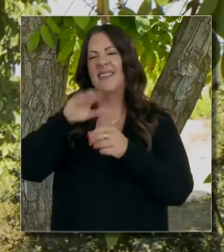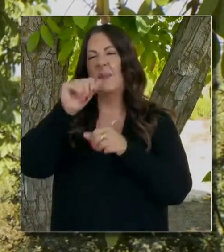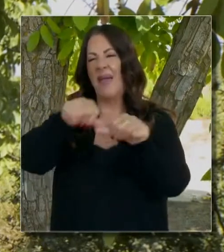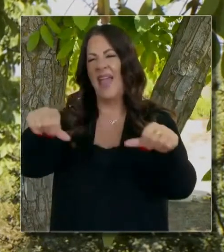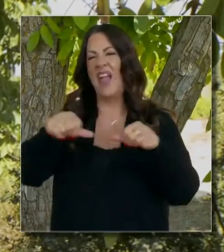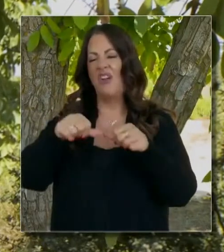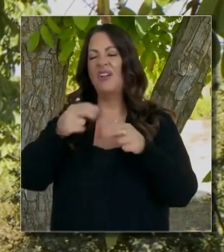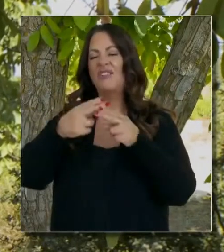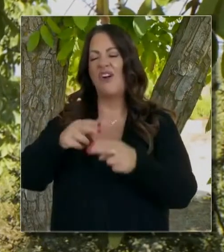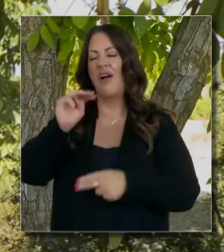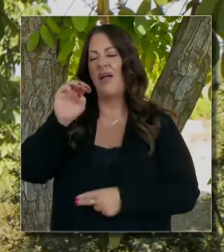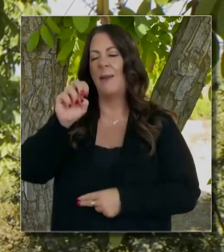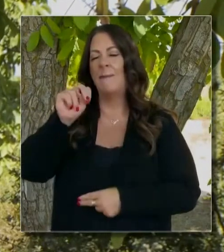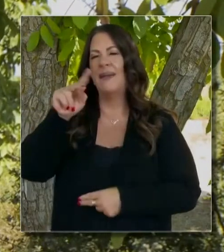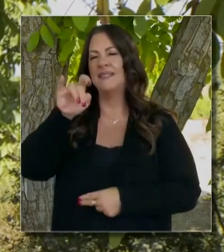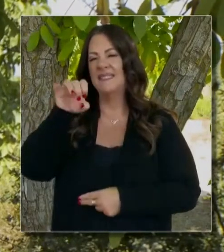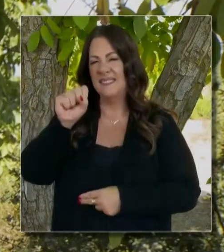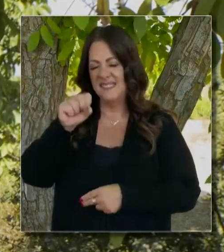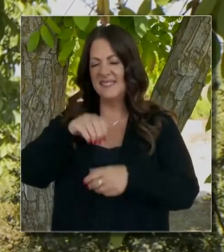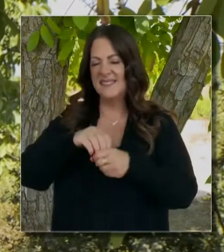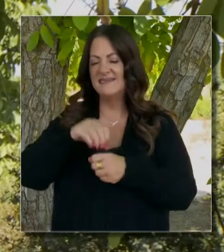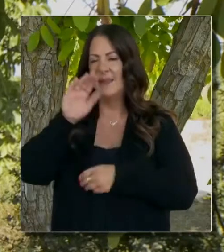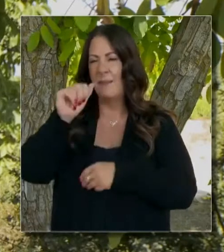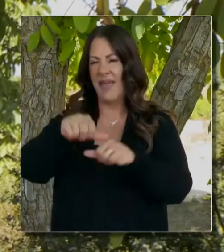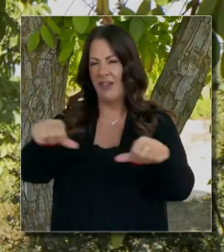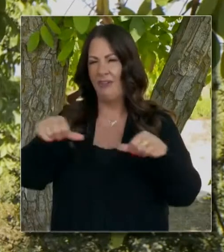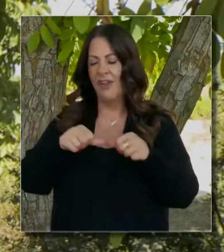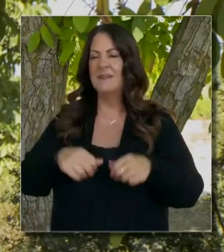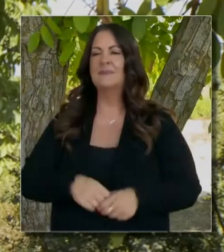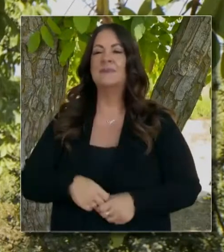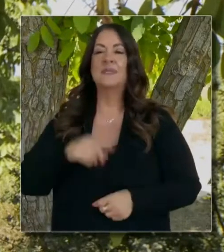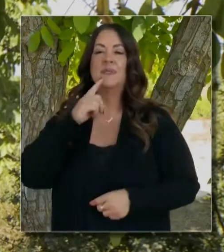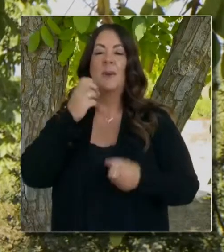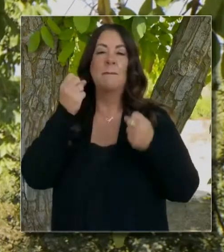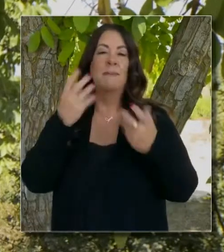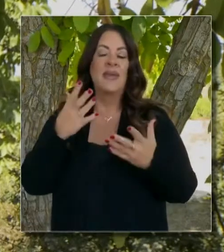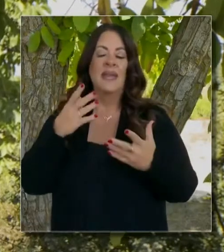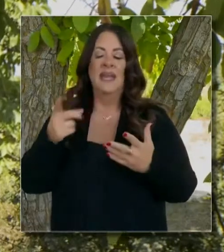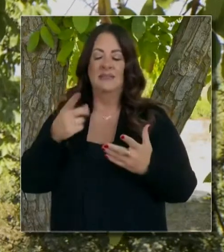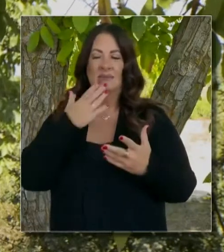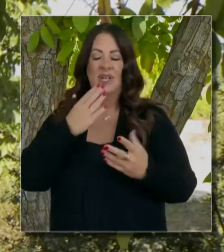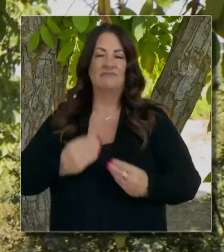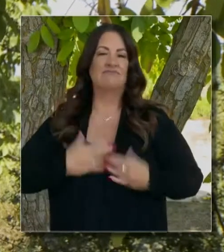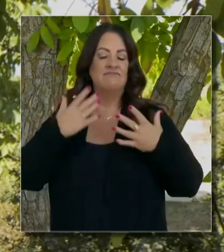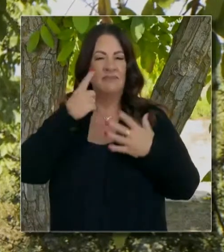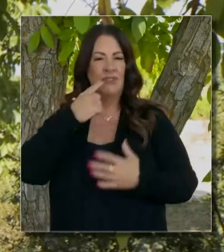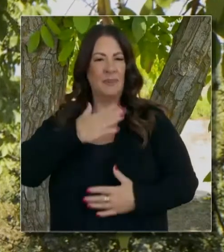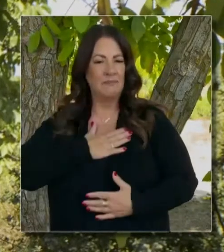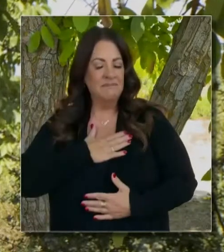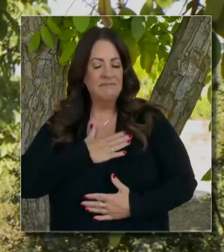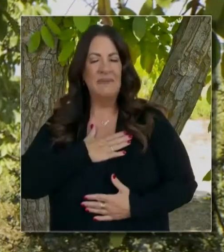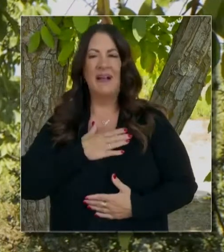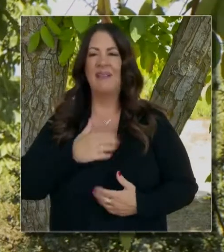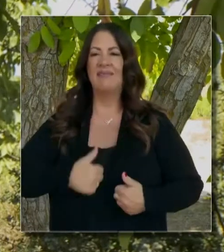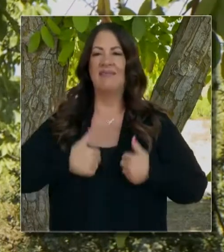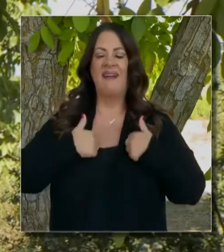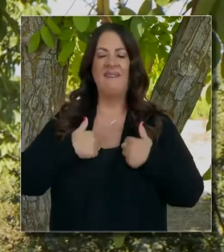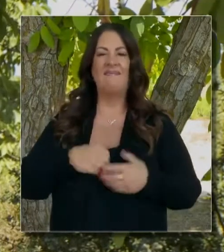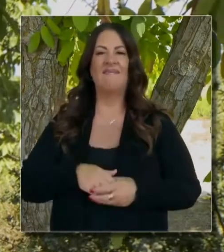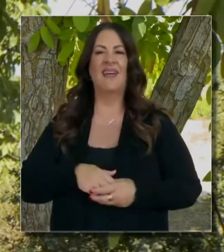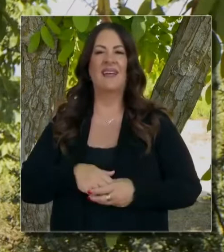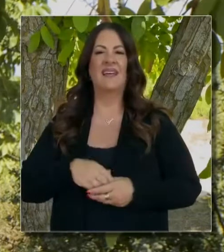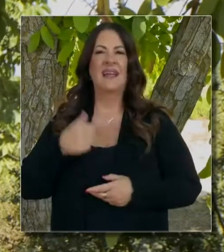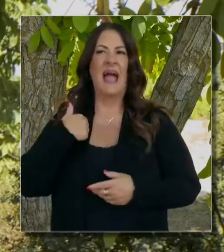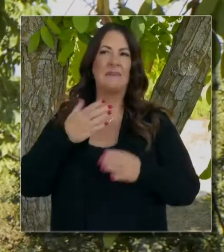that bias, and that history has been brought to bear and to light for me over the course of my